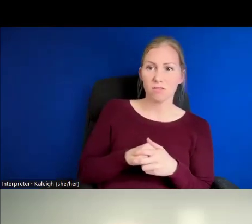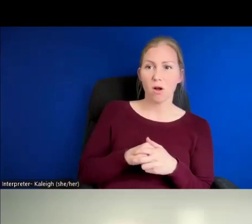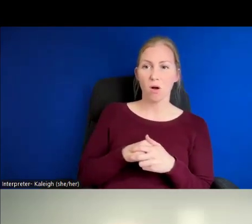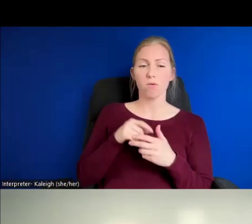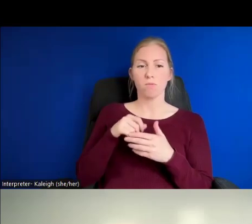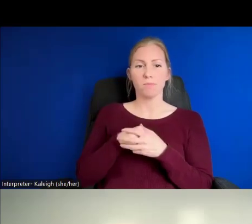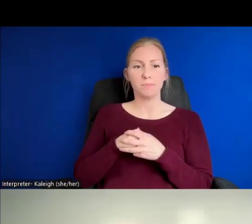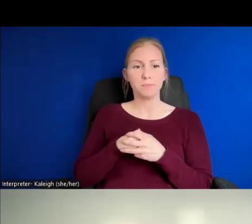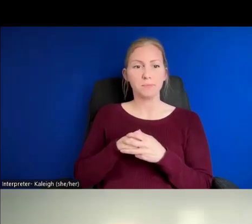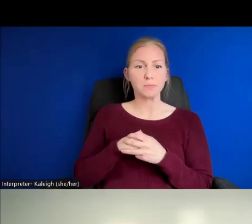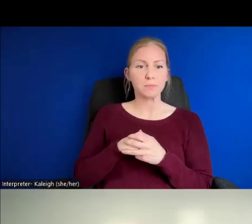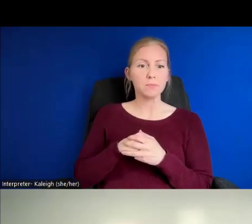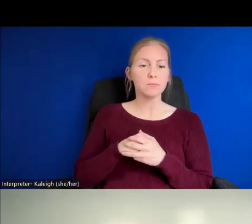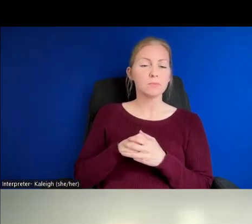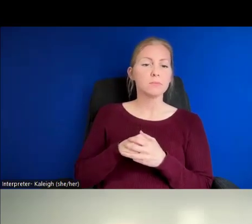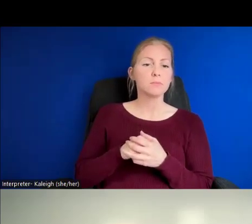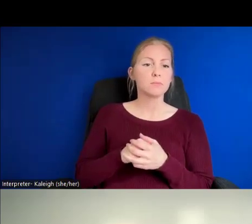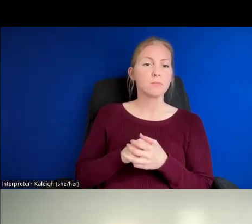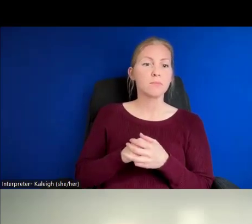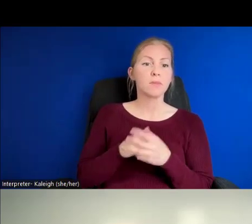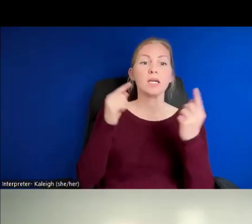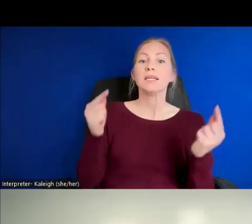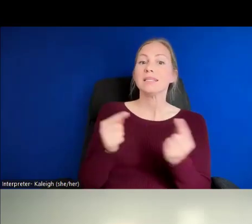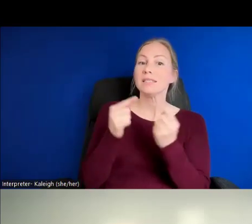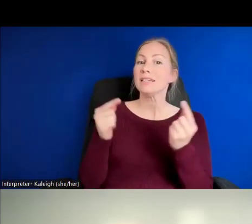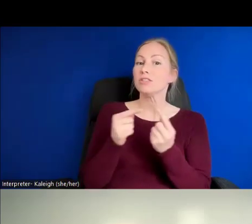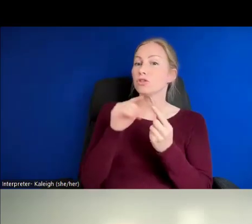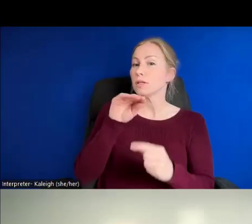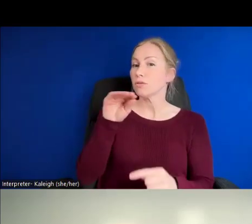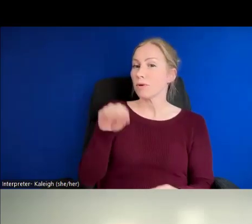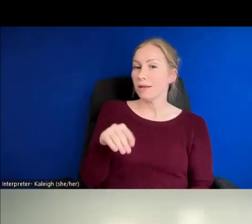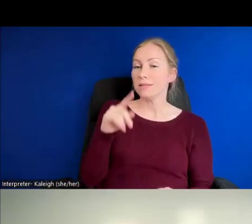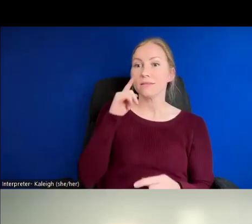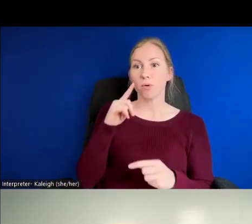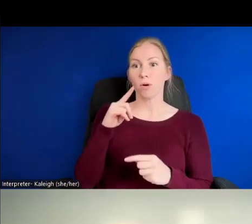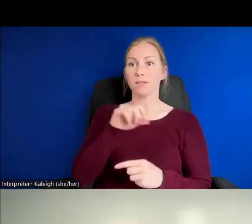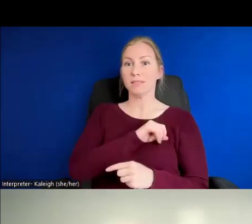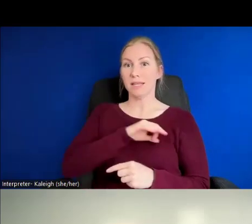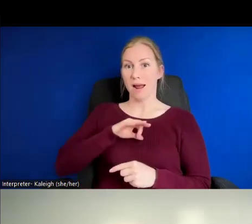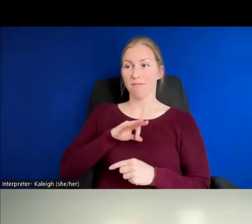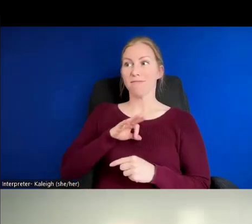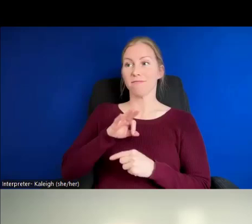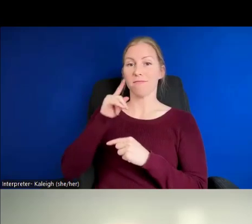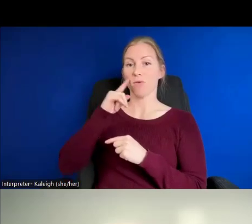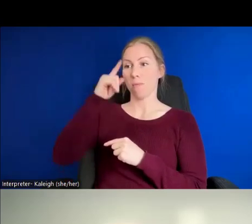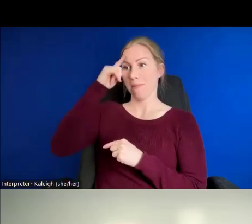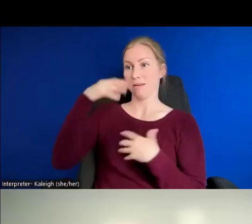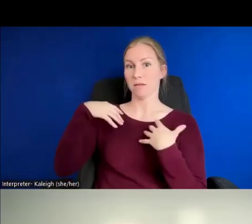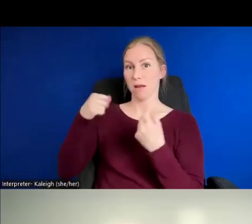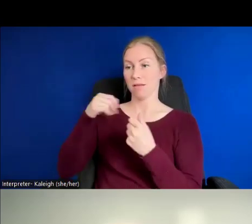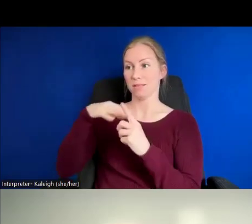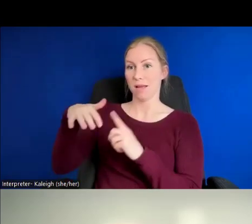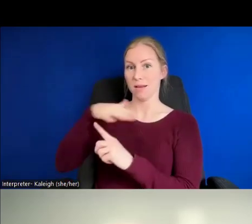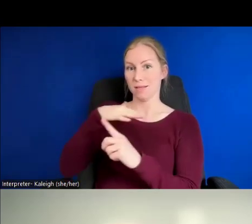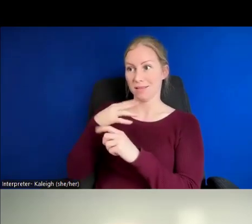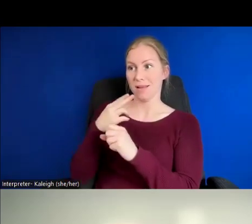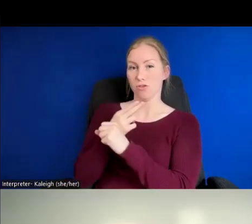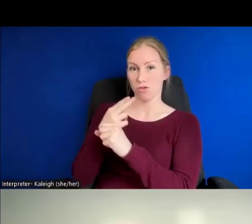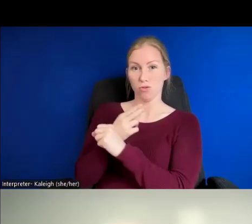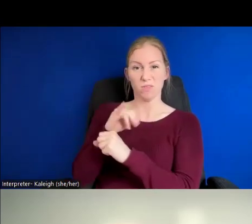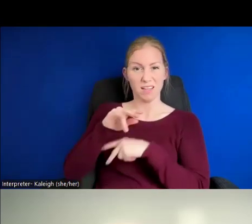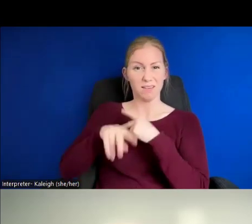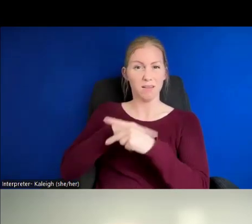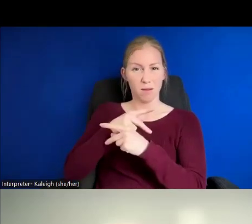these techniques. Injury rates to staff in mental health settings that use seclusion and restraint have been found